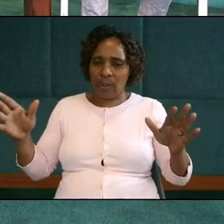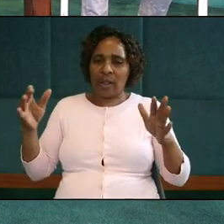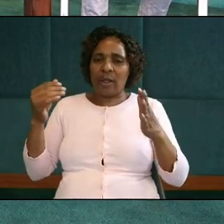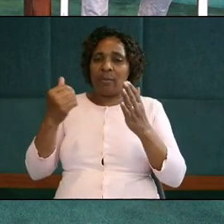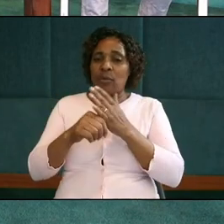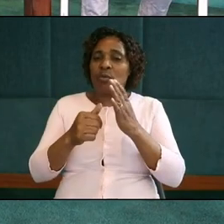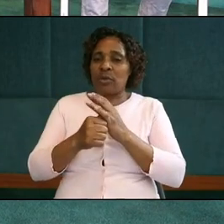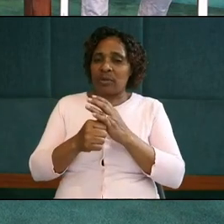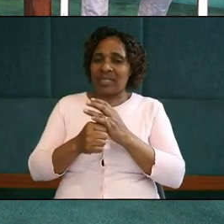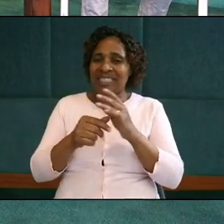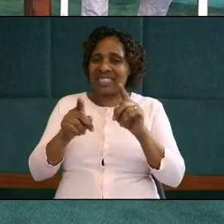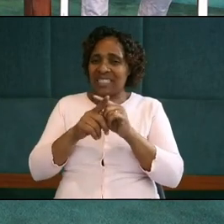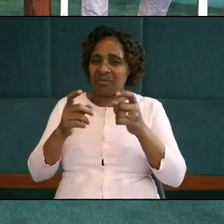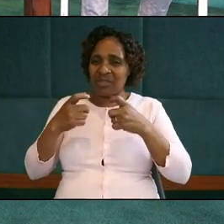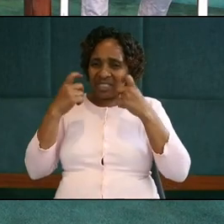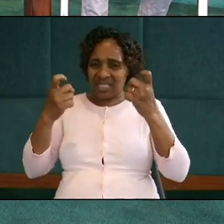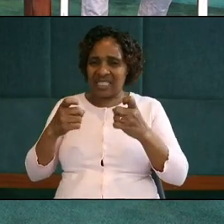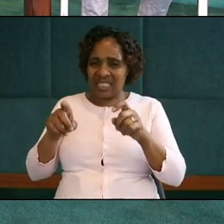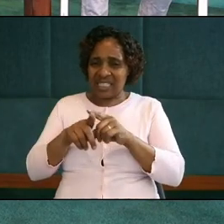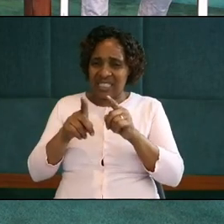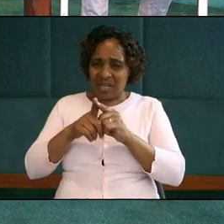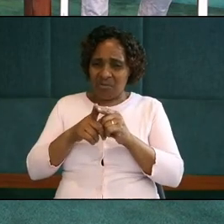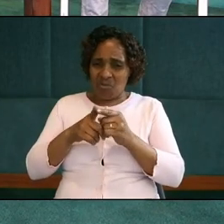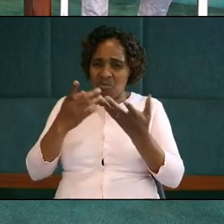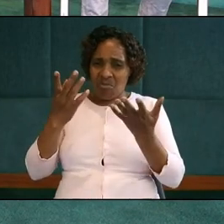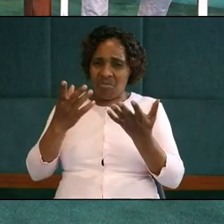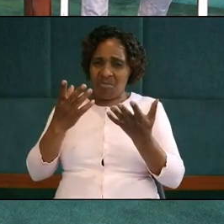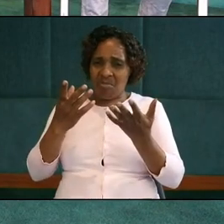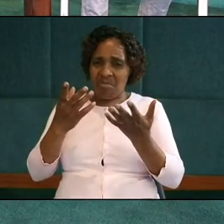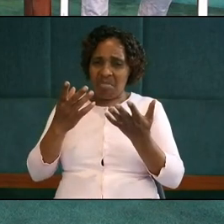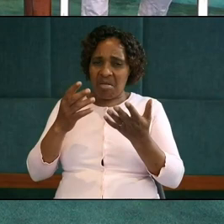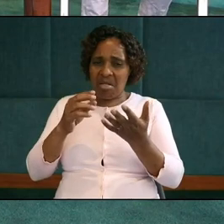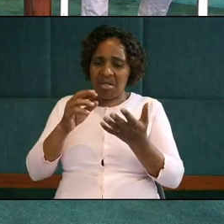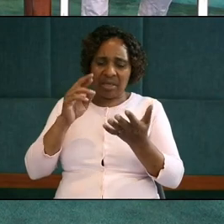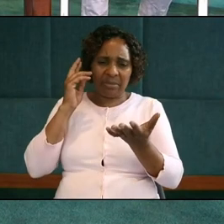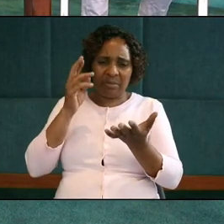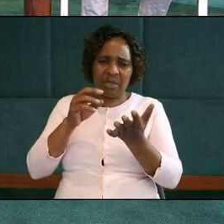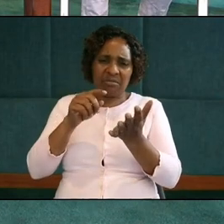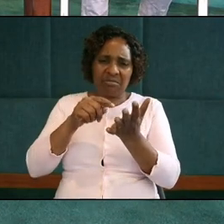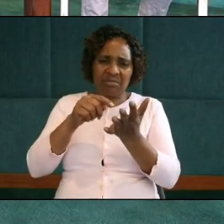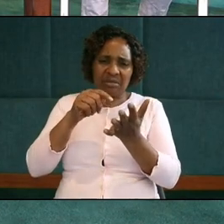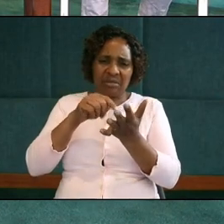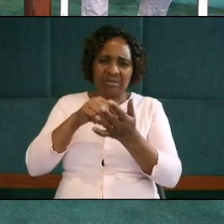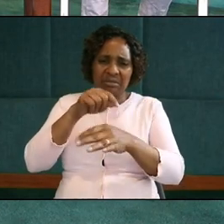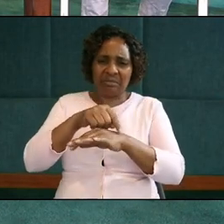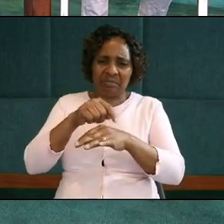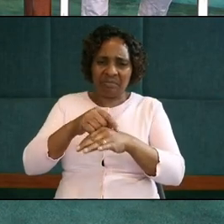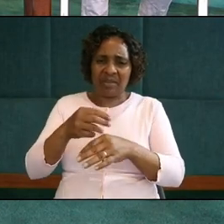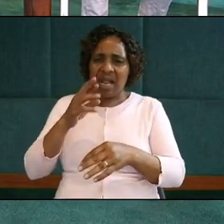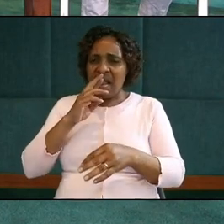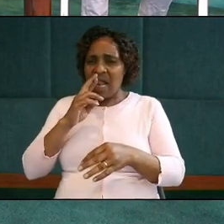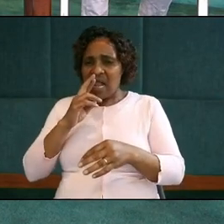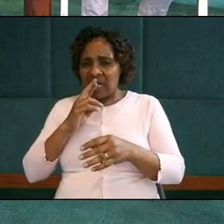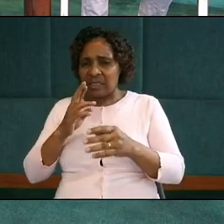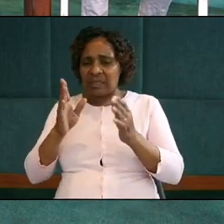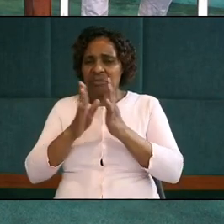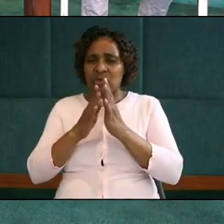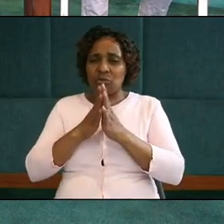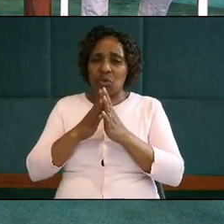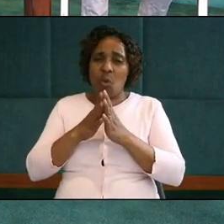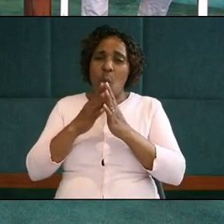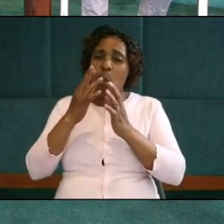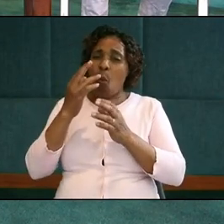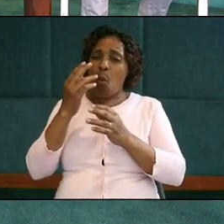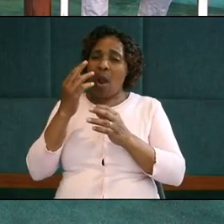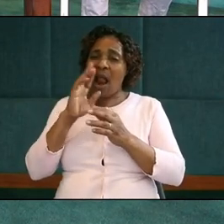your sins are like scarlet, they shall be as white as snow. Though they are red as crimson, they shall be as wool. Thank you